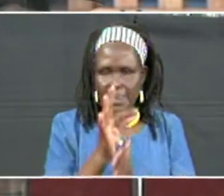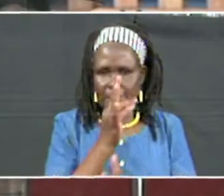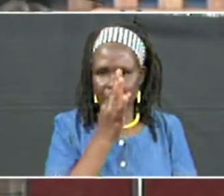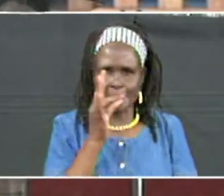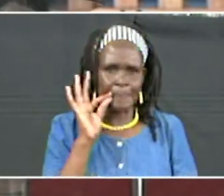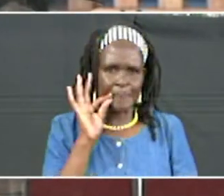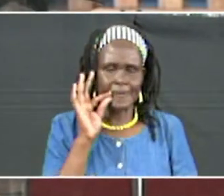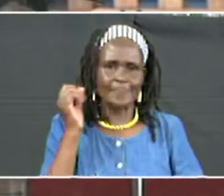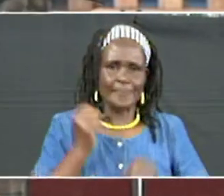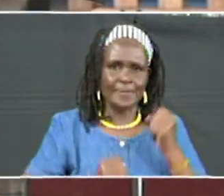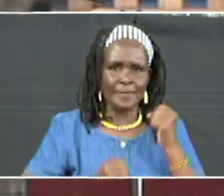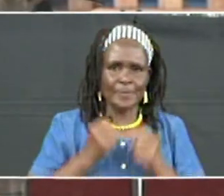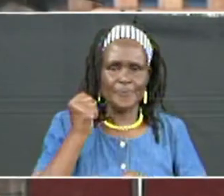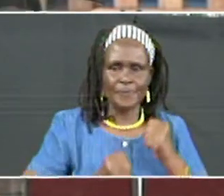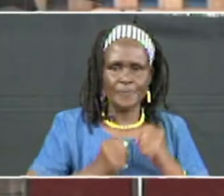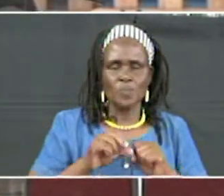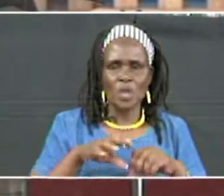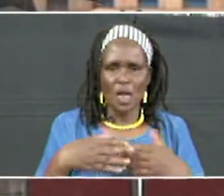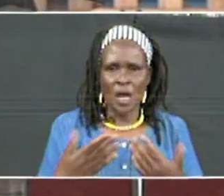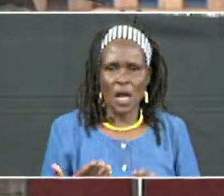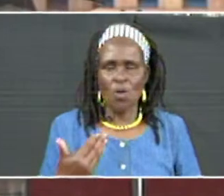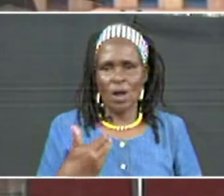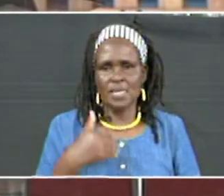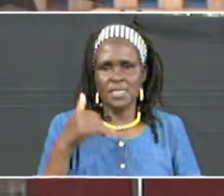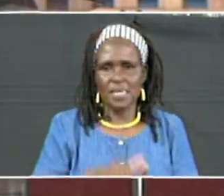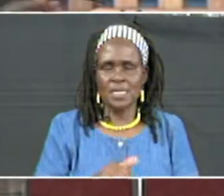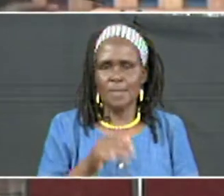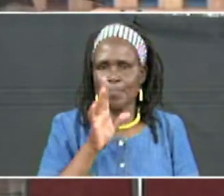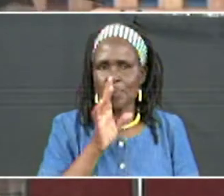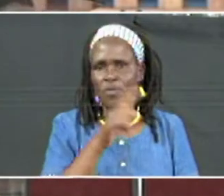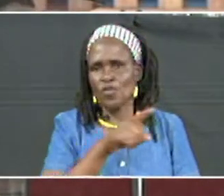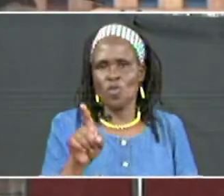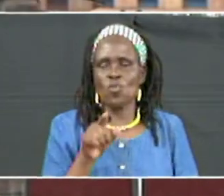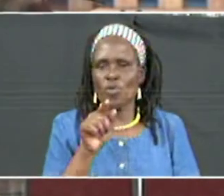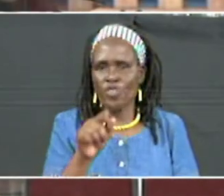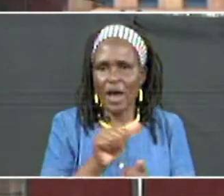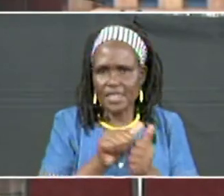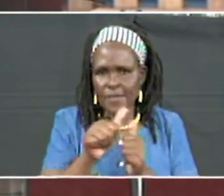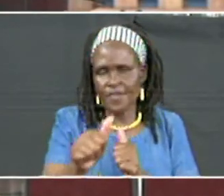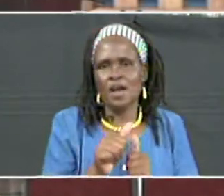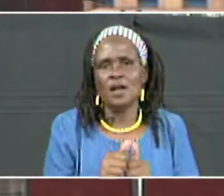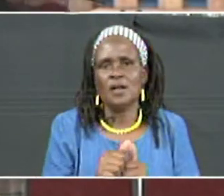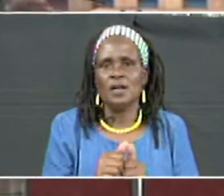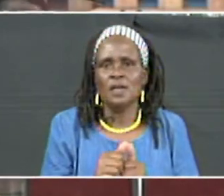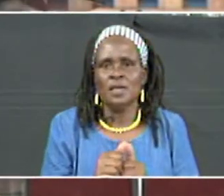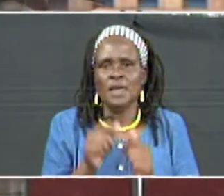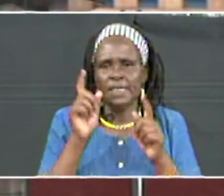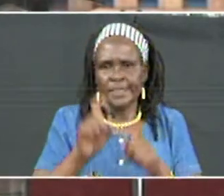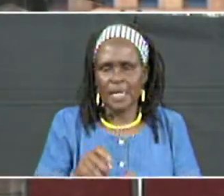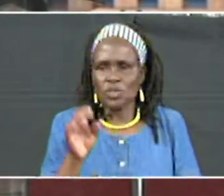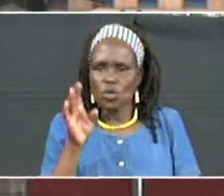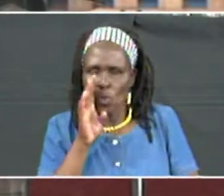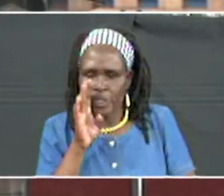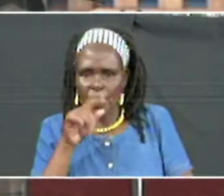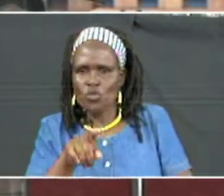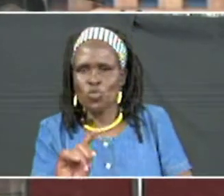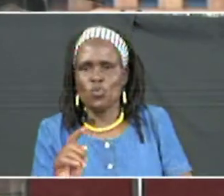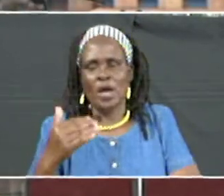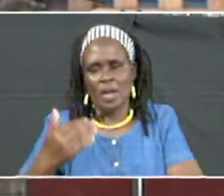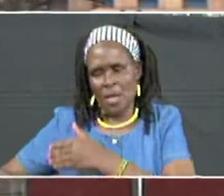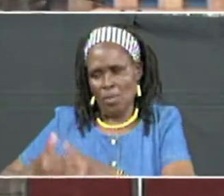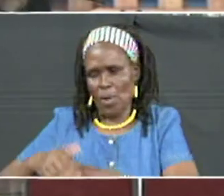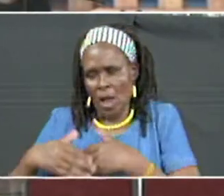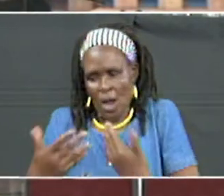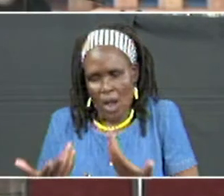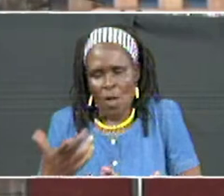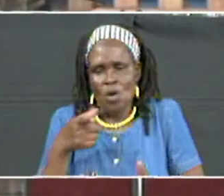marathon. How has it been for you thus far? Just whisper to your neighbor how this